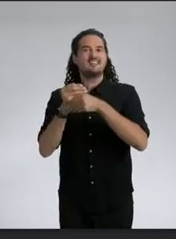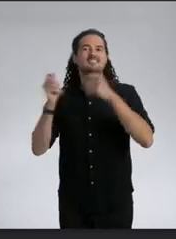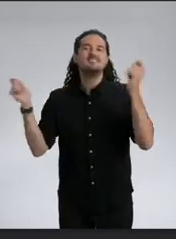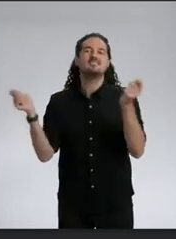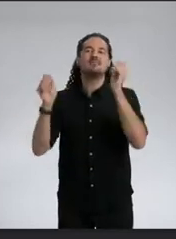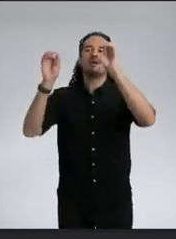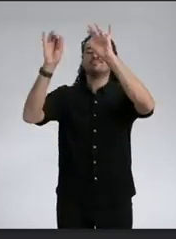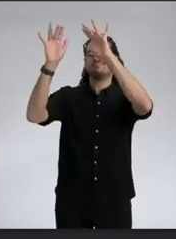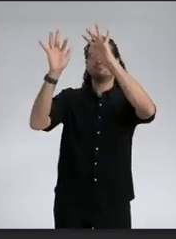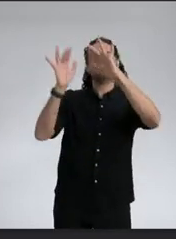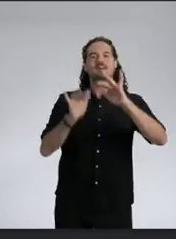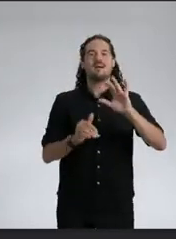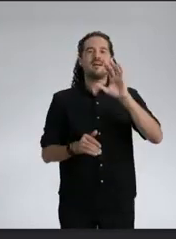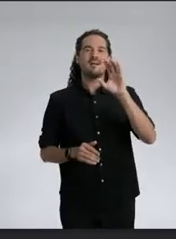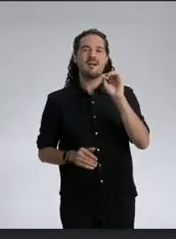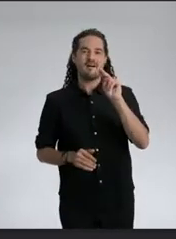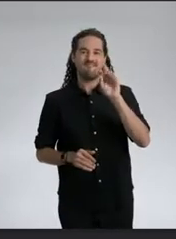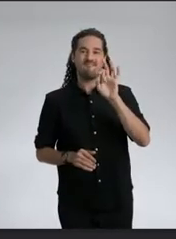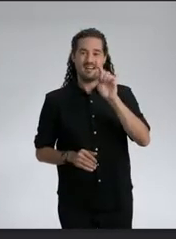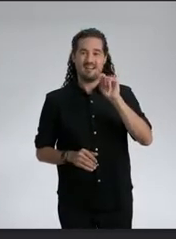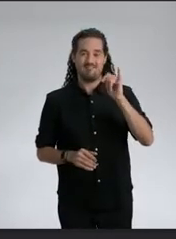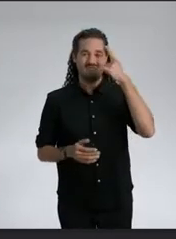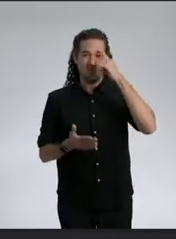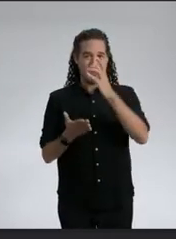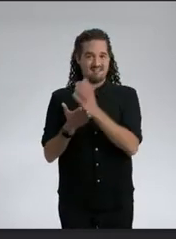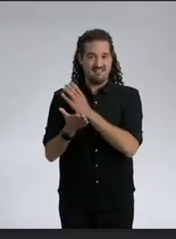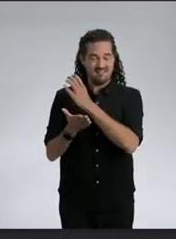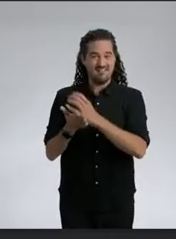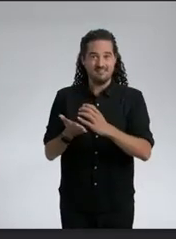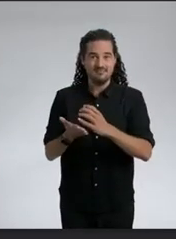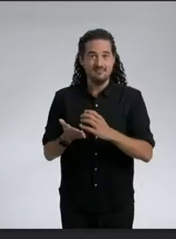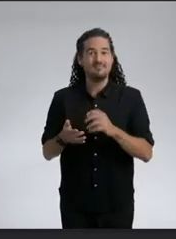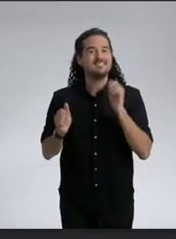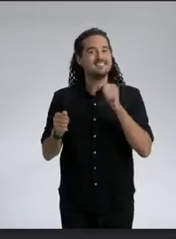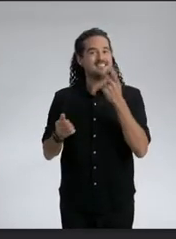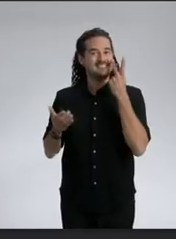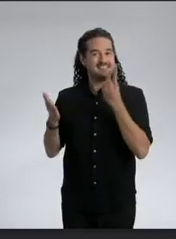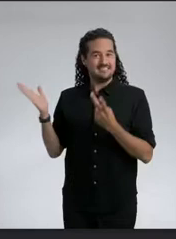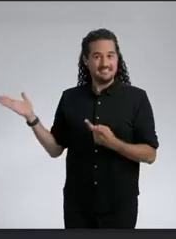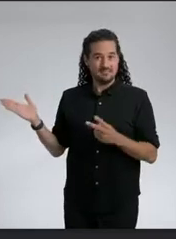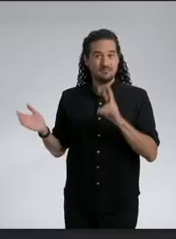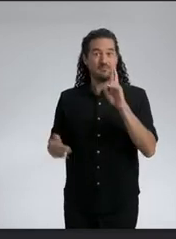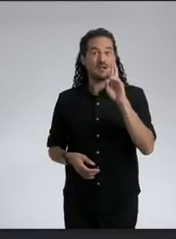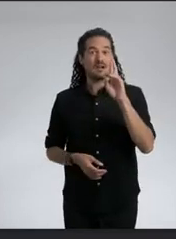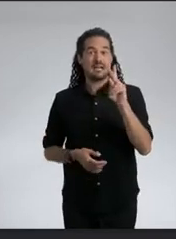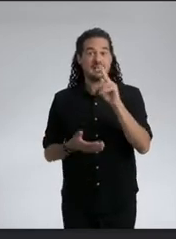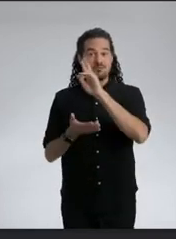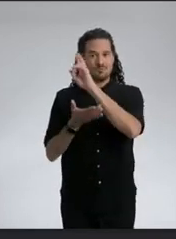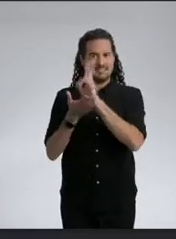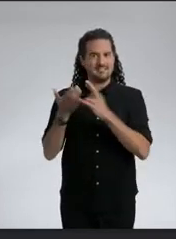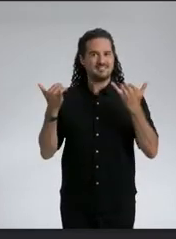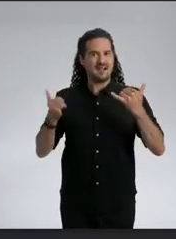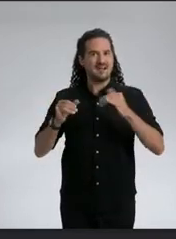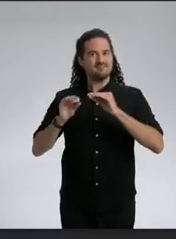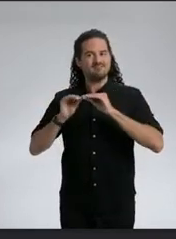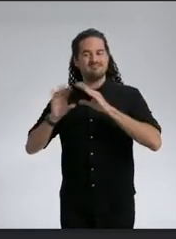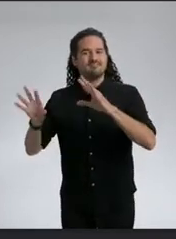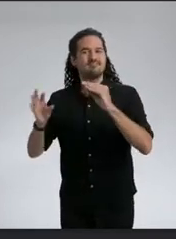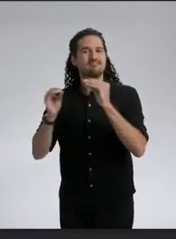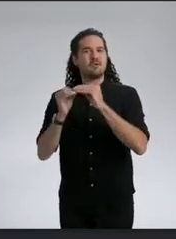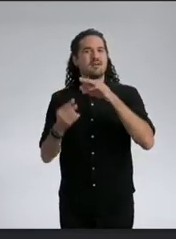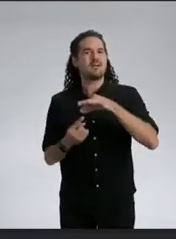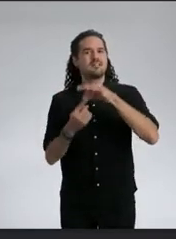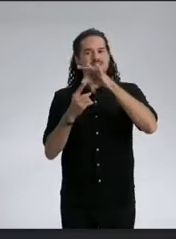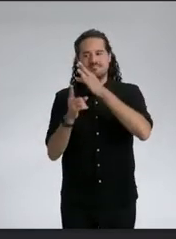birthday cake. As you can see, we've opened up Reality Kit rendering to more customizations, and we can't wait